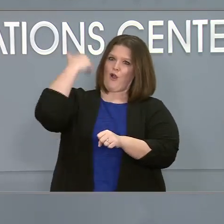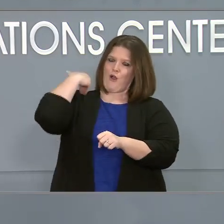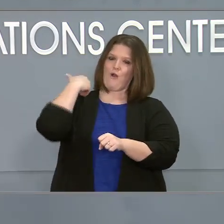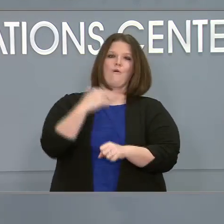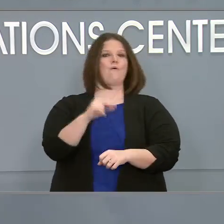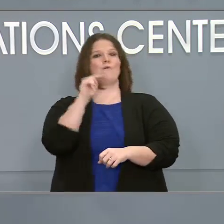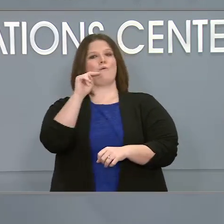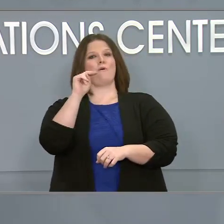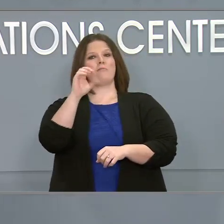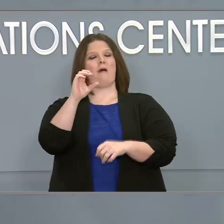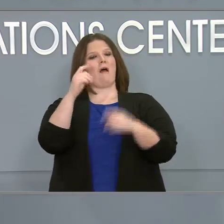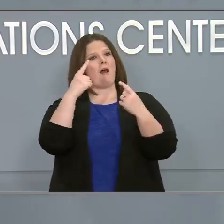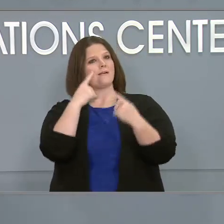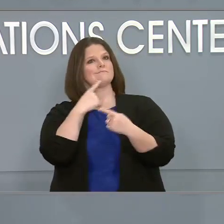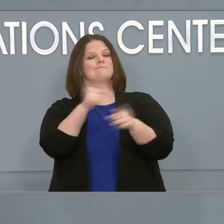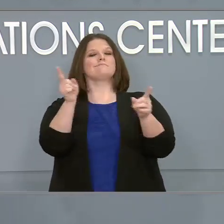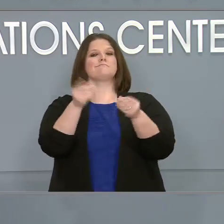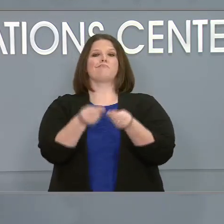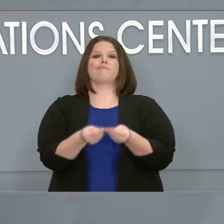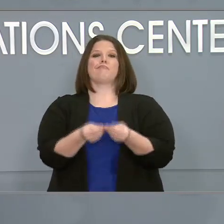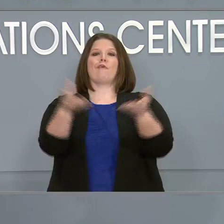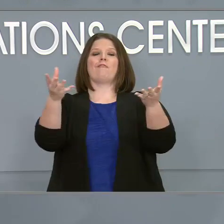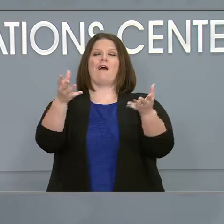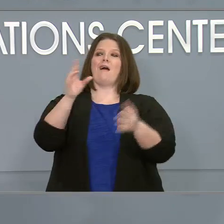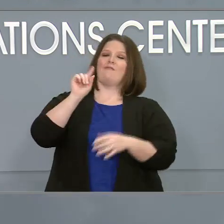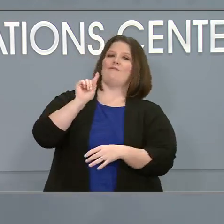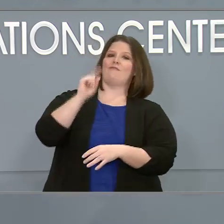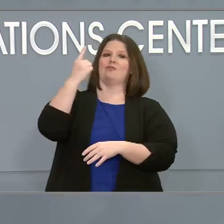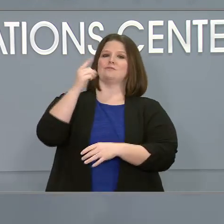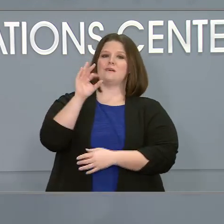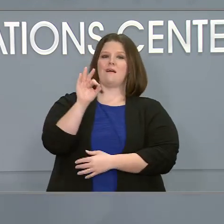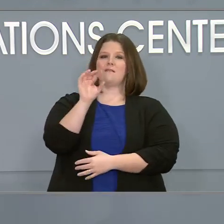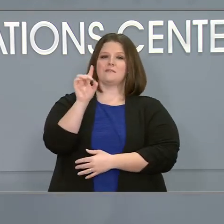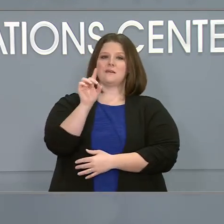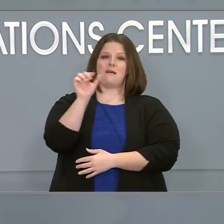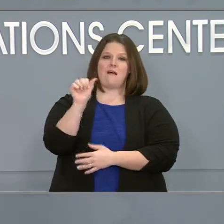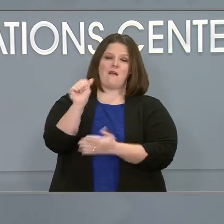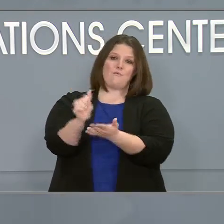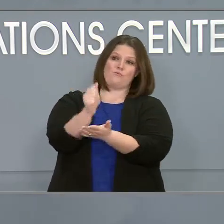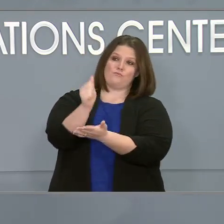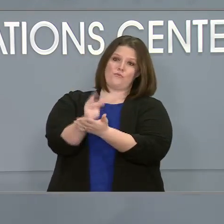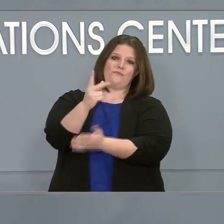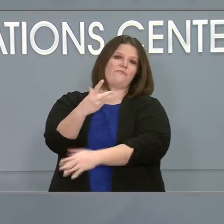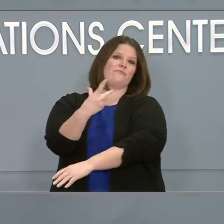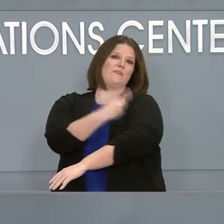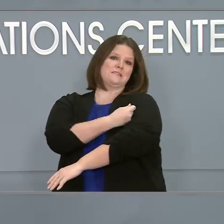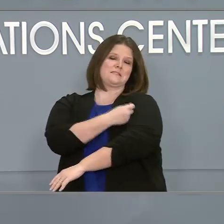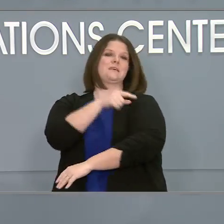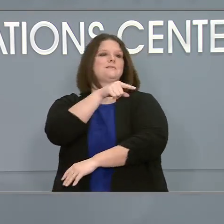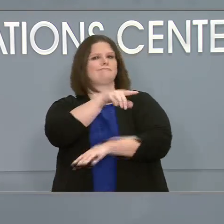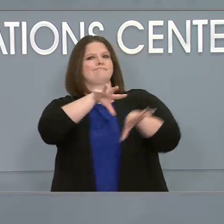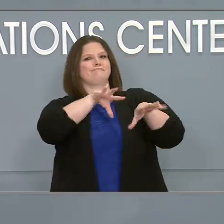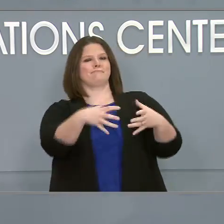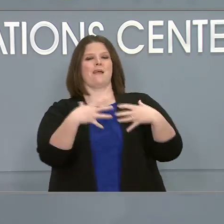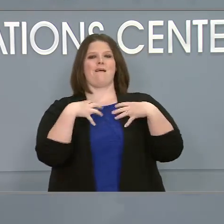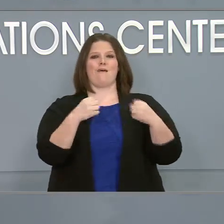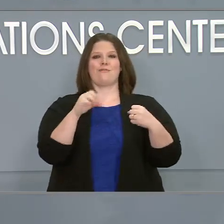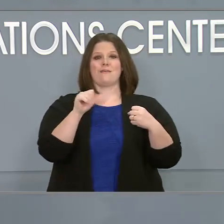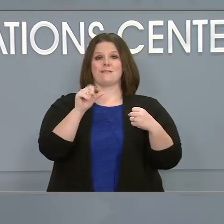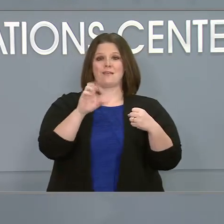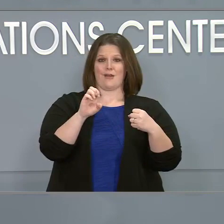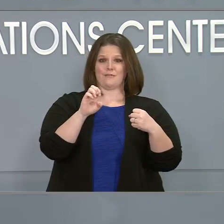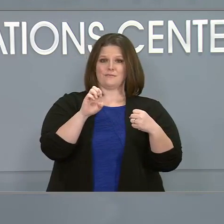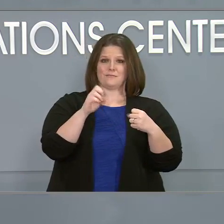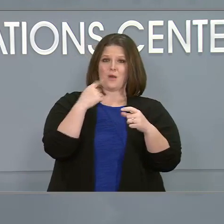first FDA-authorized COVID-19 vaccine to healthcare workers. In the years since, we have come a